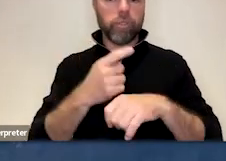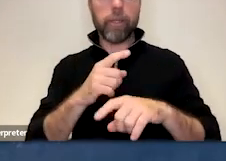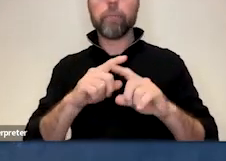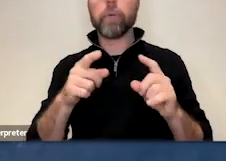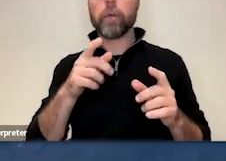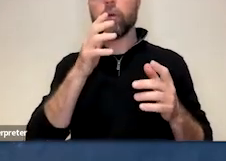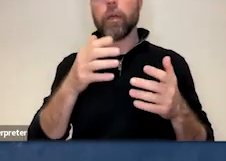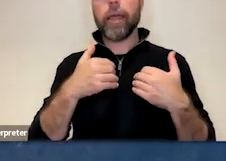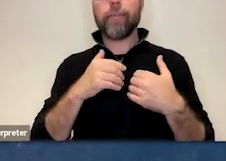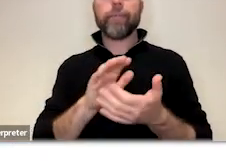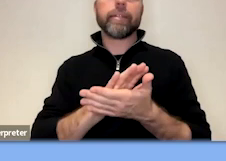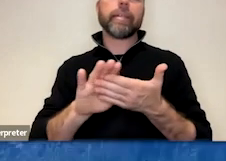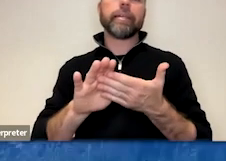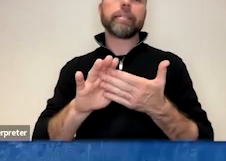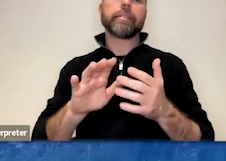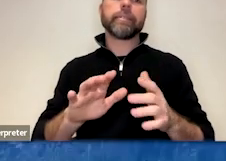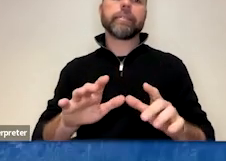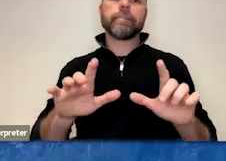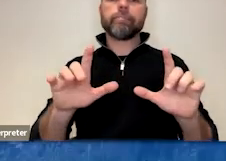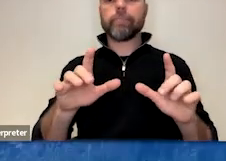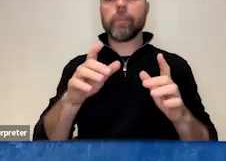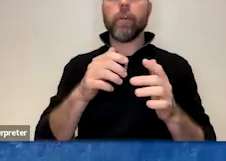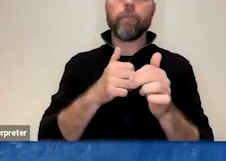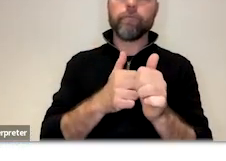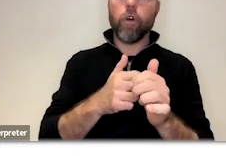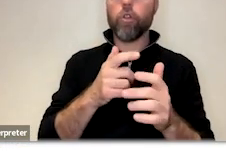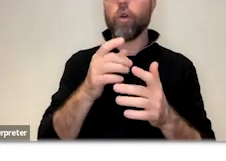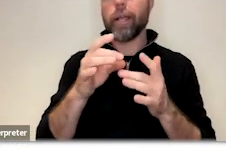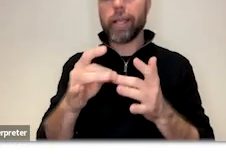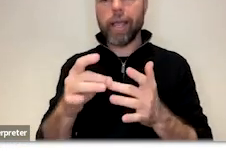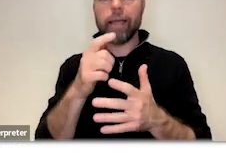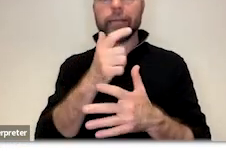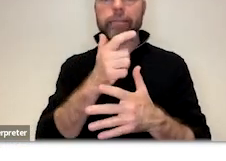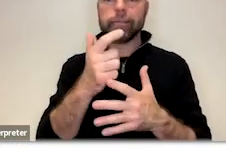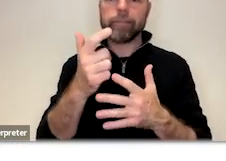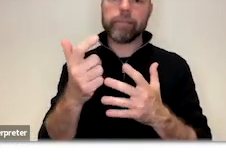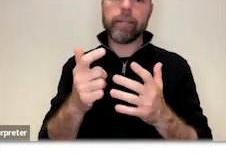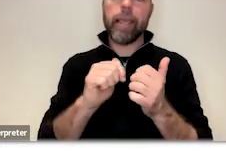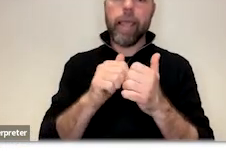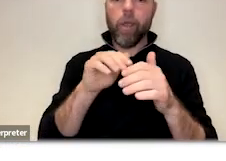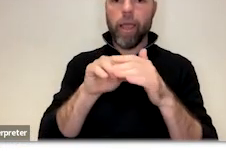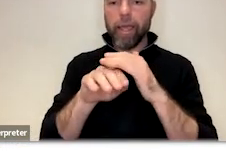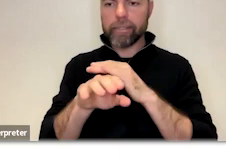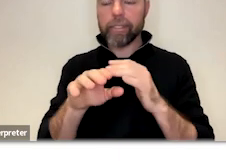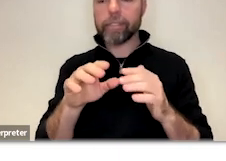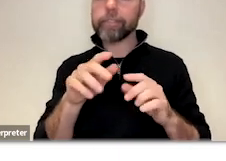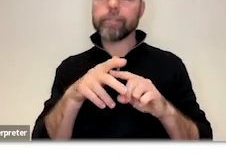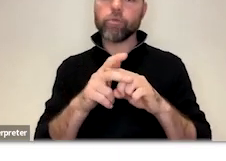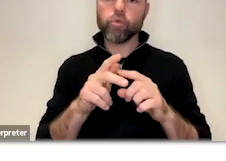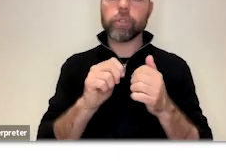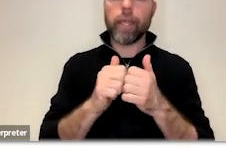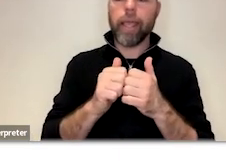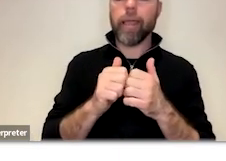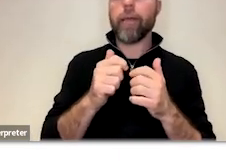have a nice follow along guide for how to access the tools, how to go